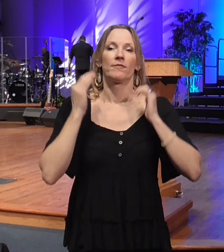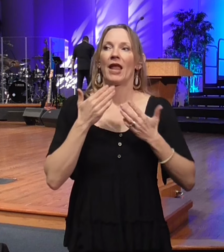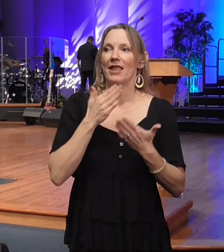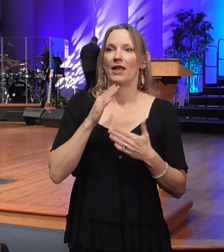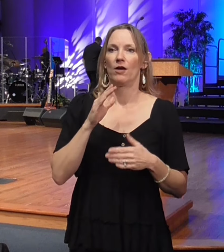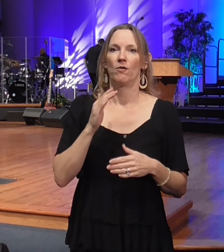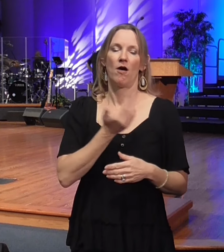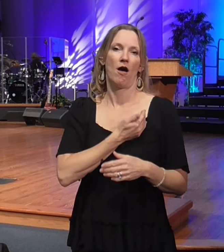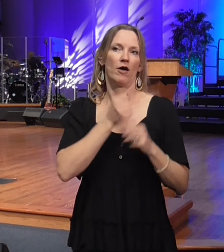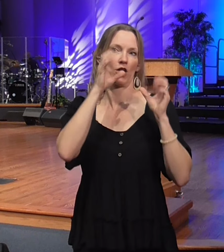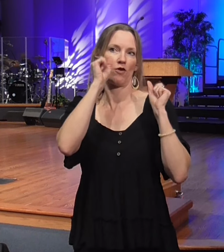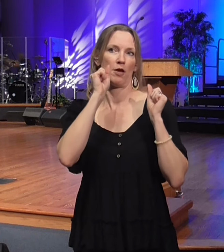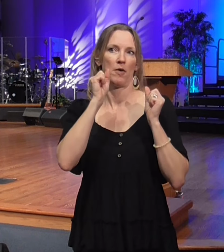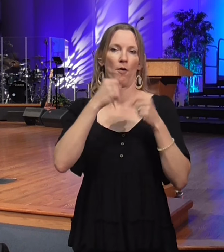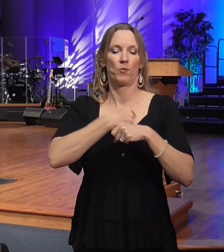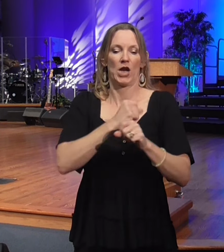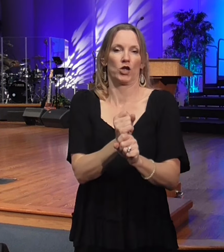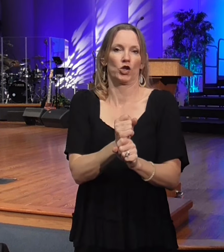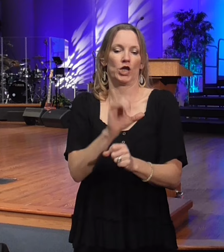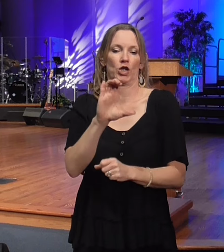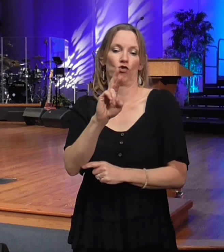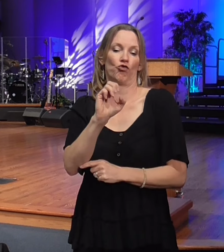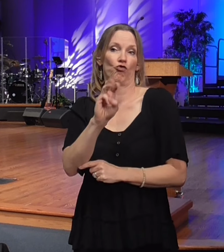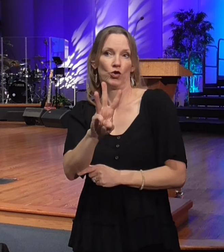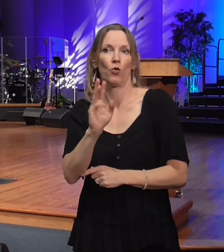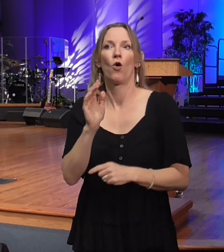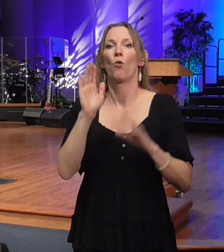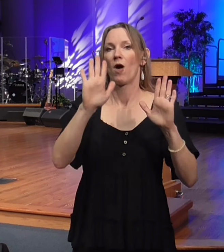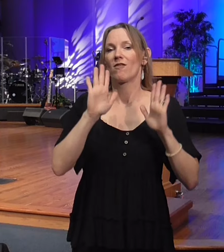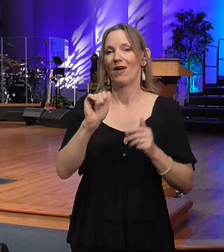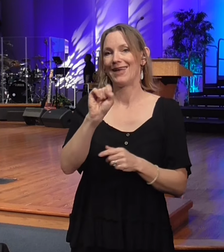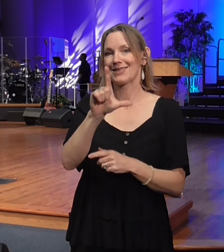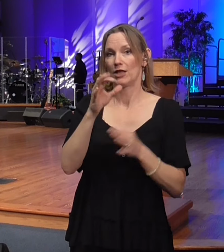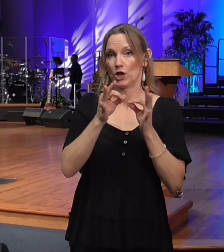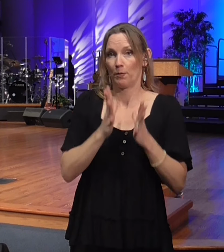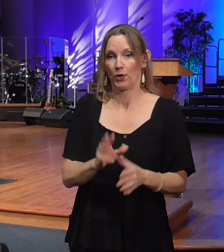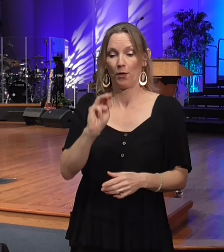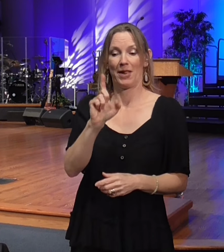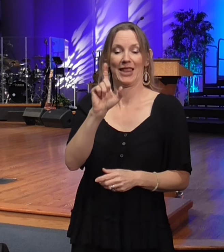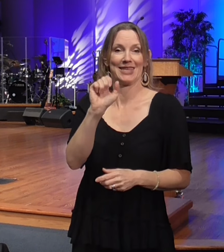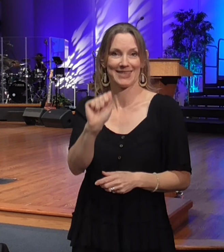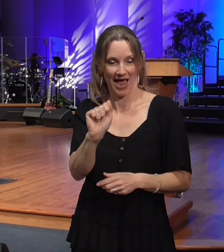Thank you to our incredible production crew, our wonderful ASL interpreter, Melissa.